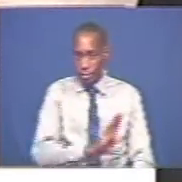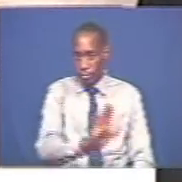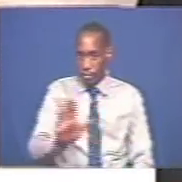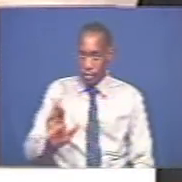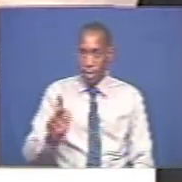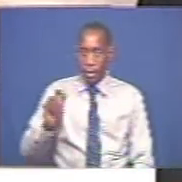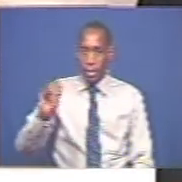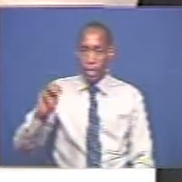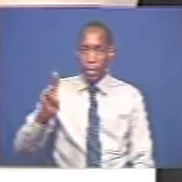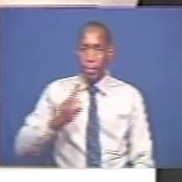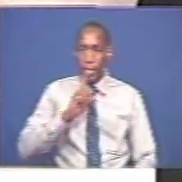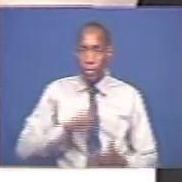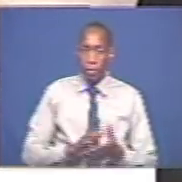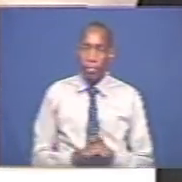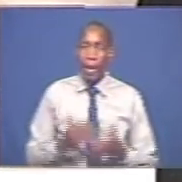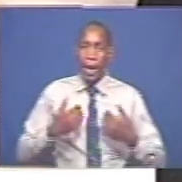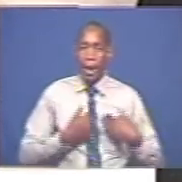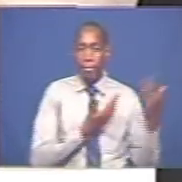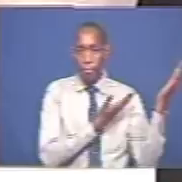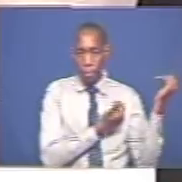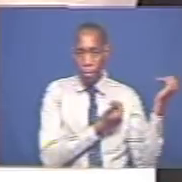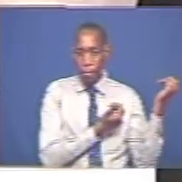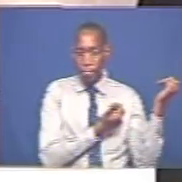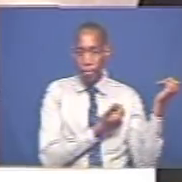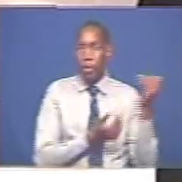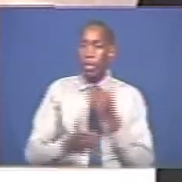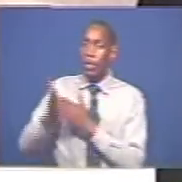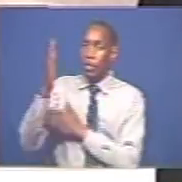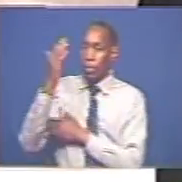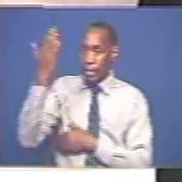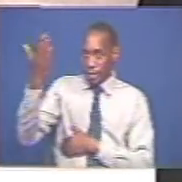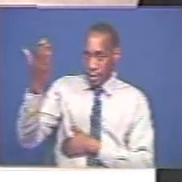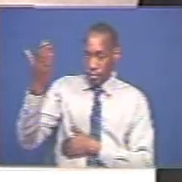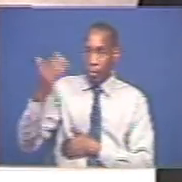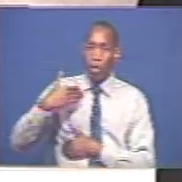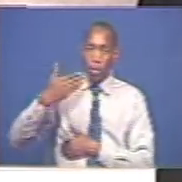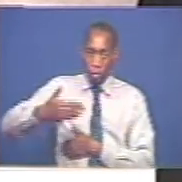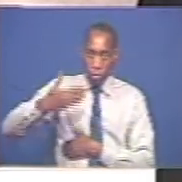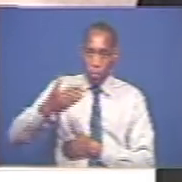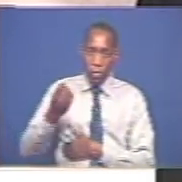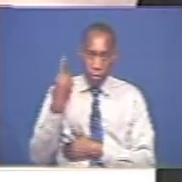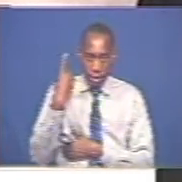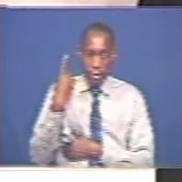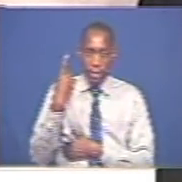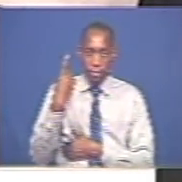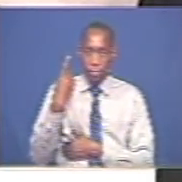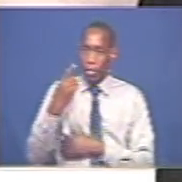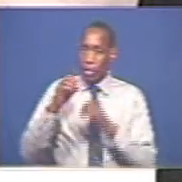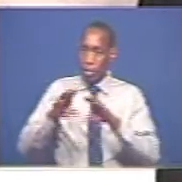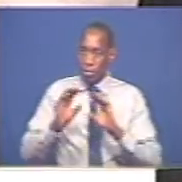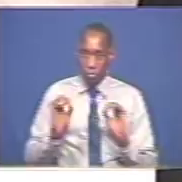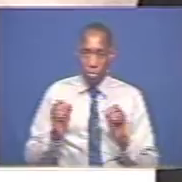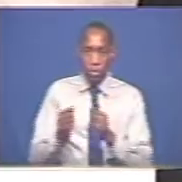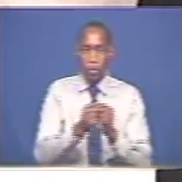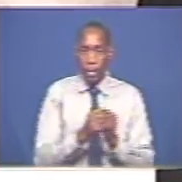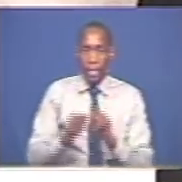Kamau here says, there is hope, there is God, mm-hmm. there is one who would understand, mm-hmm. and all is not lost. Mm-hmm. Together, we